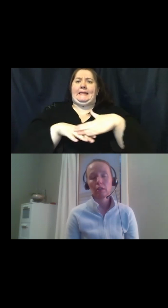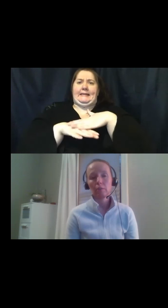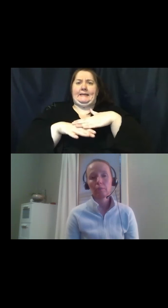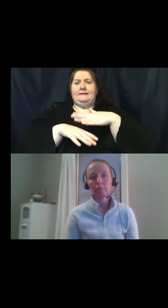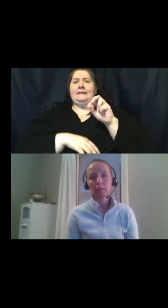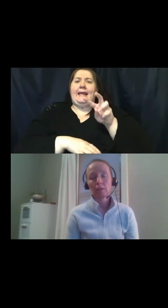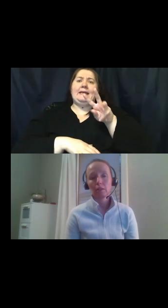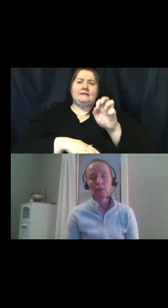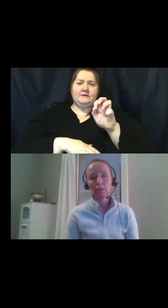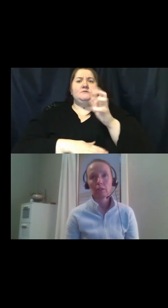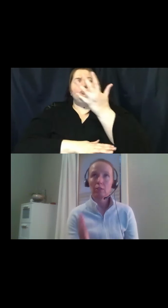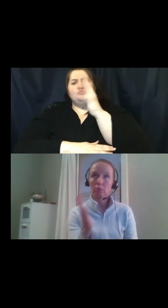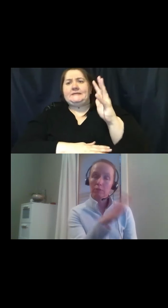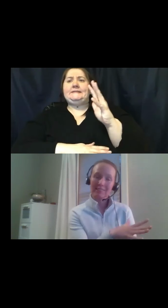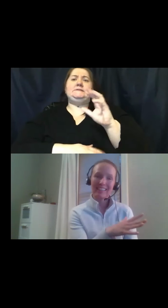along the